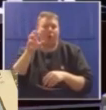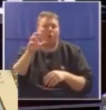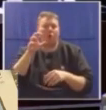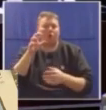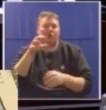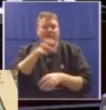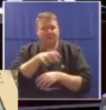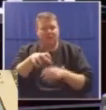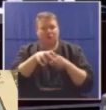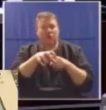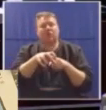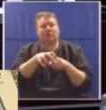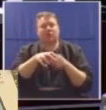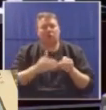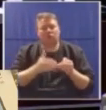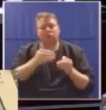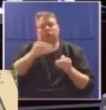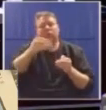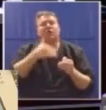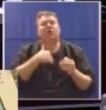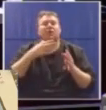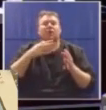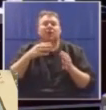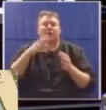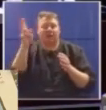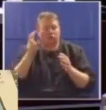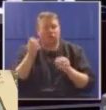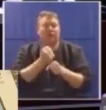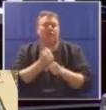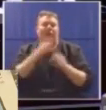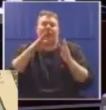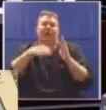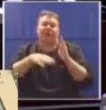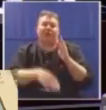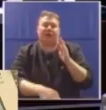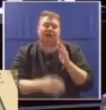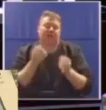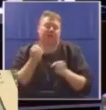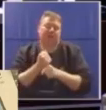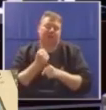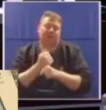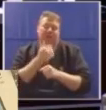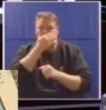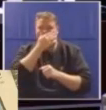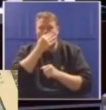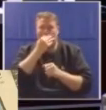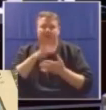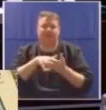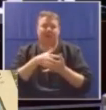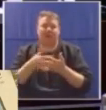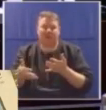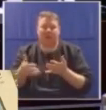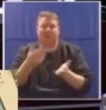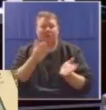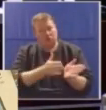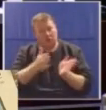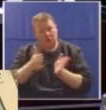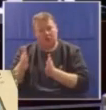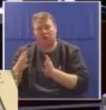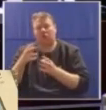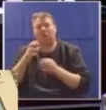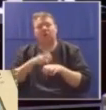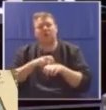power starts decreasing. And we are saying the timetable and the schedule for doing so has to be